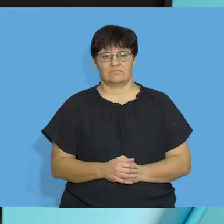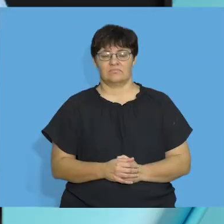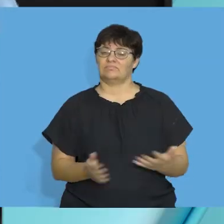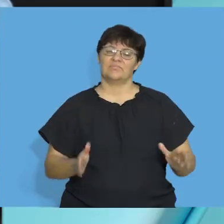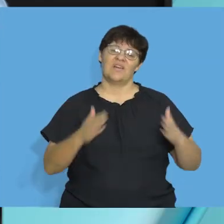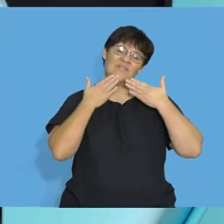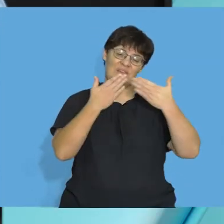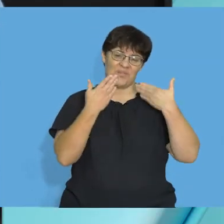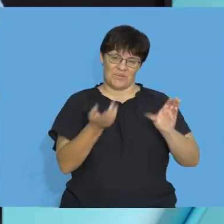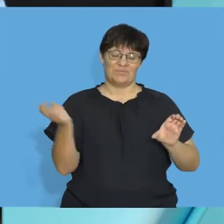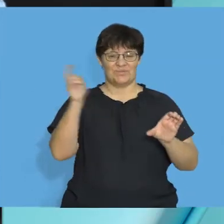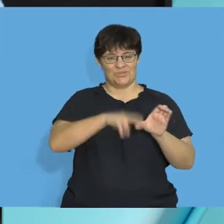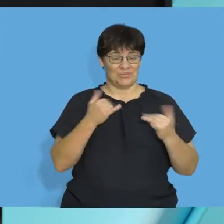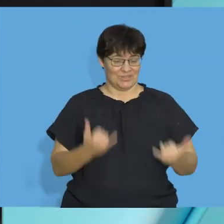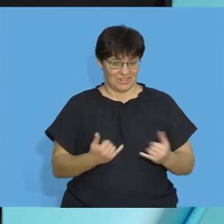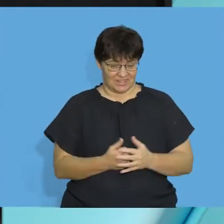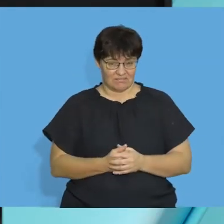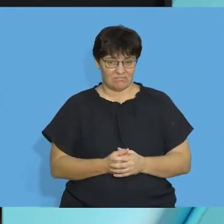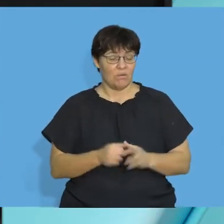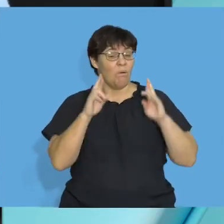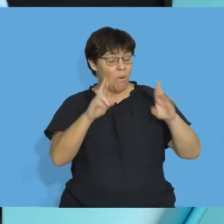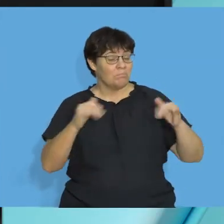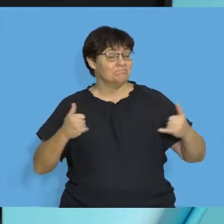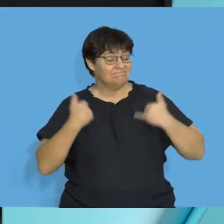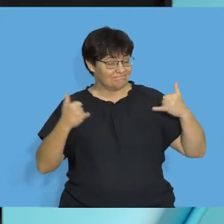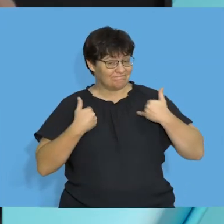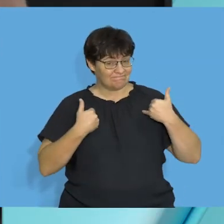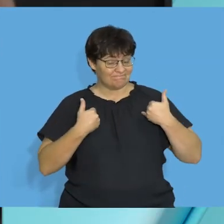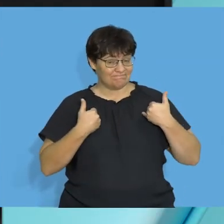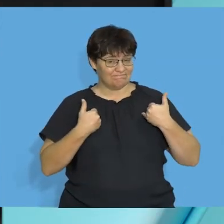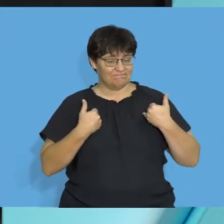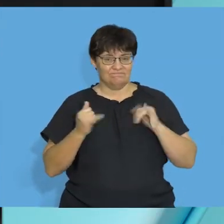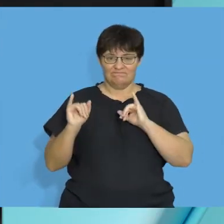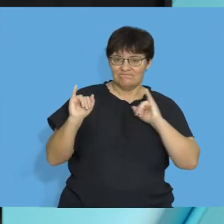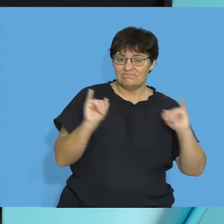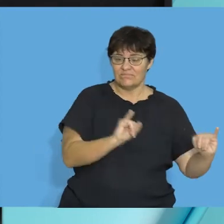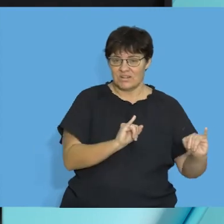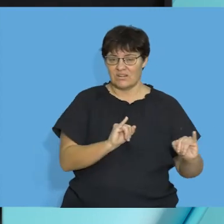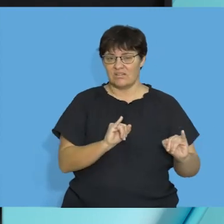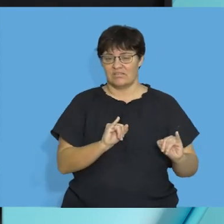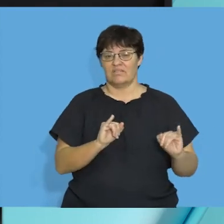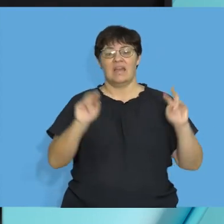Thank you for joining me today. I hope you've enjoyed our initial introduction to